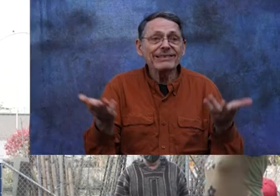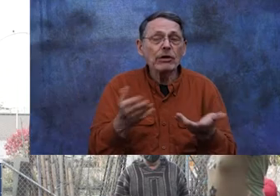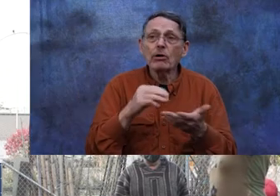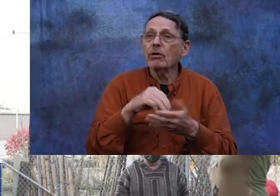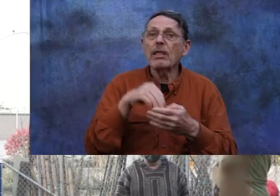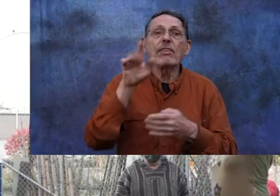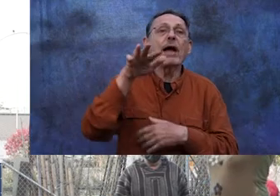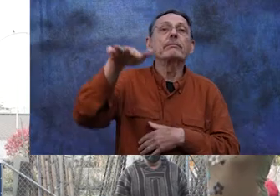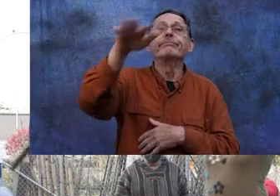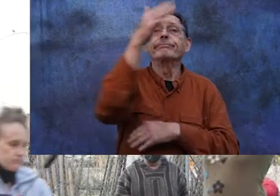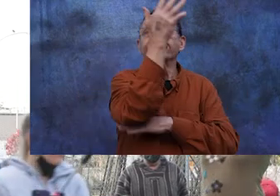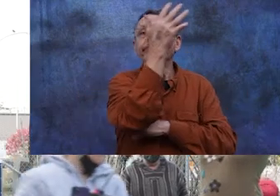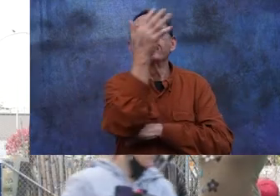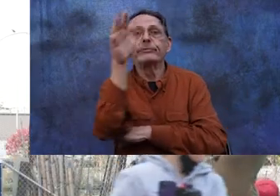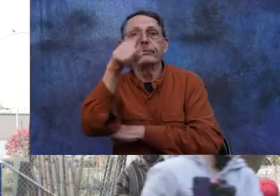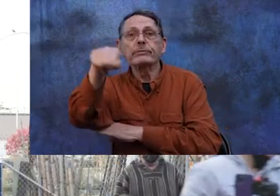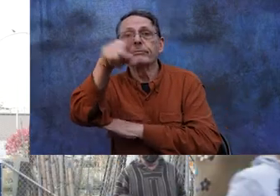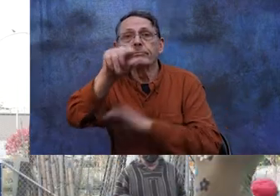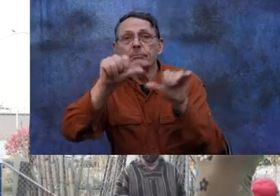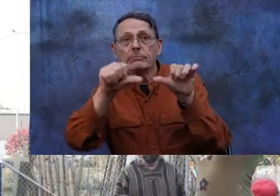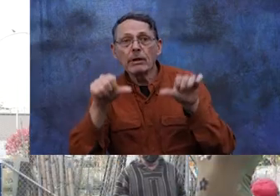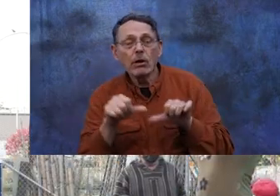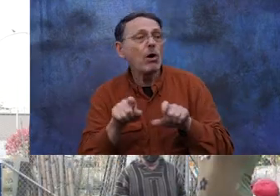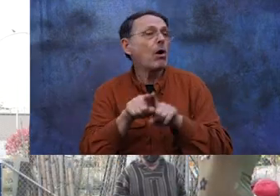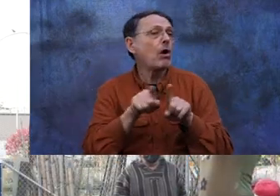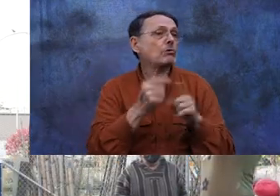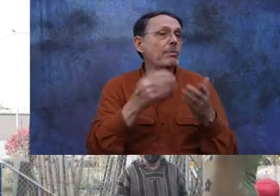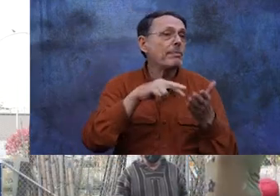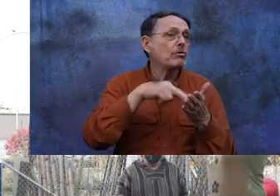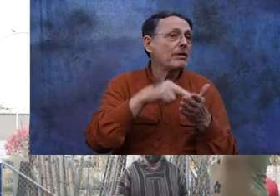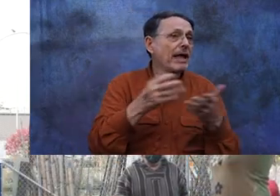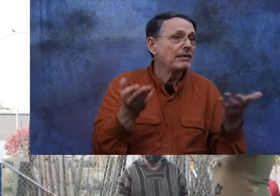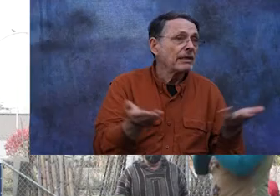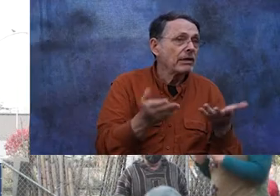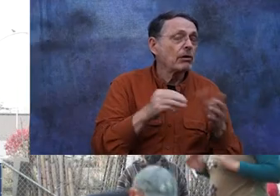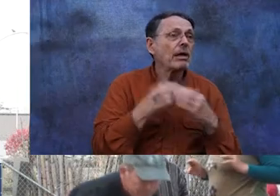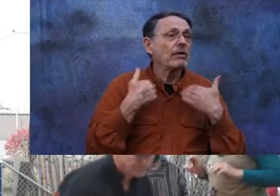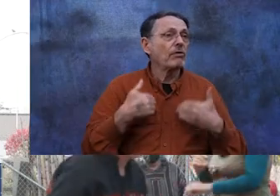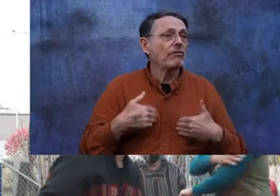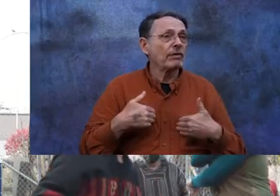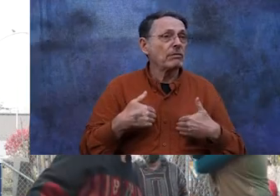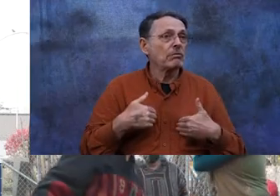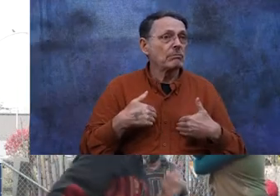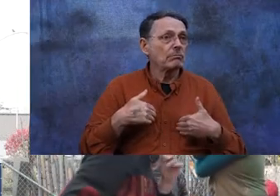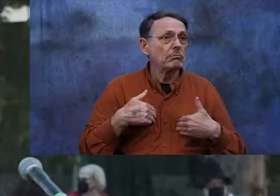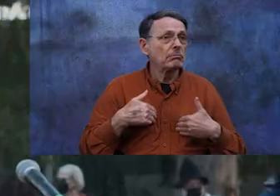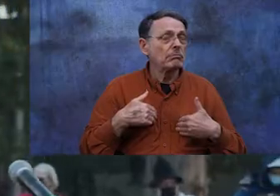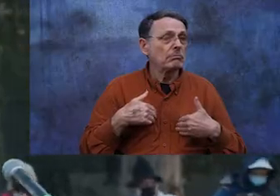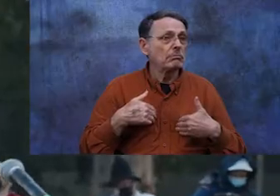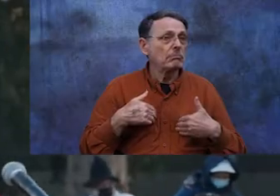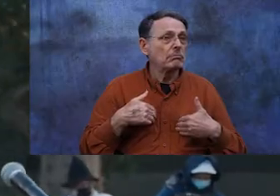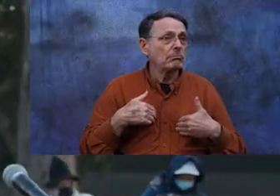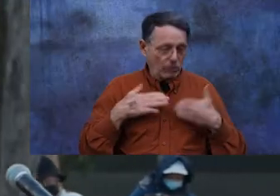oak. You may be also dancing here in your physical body. So if your